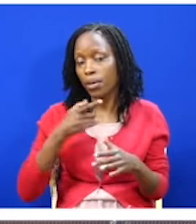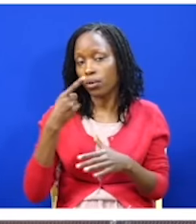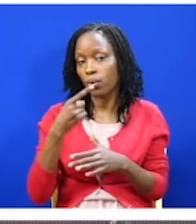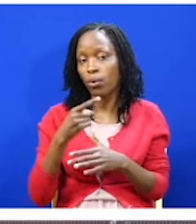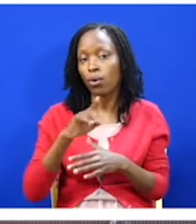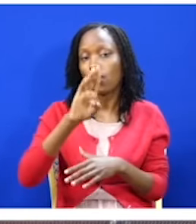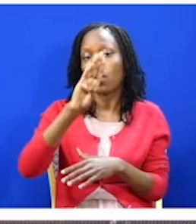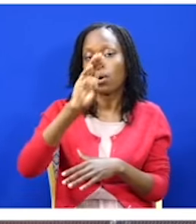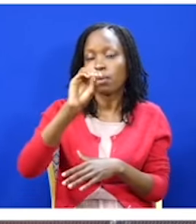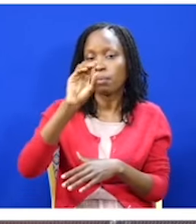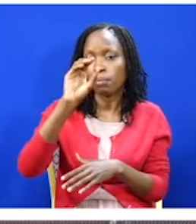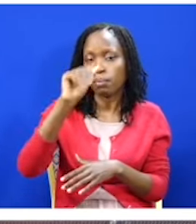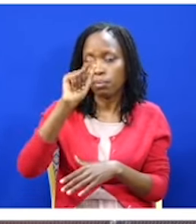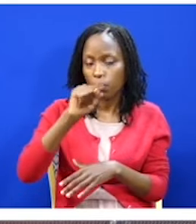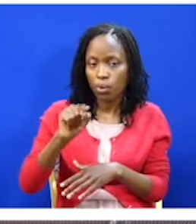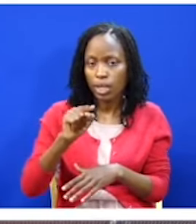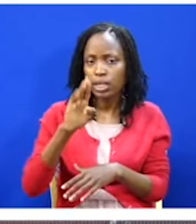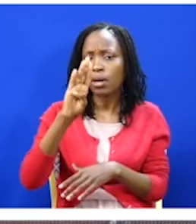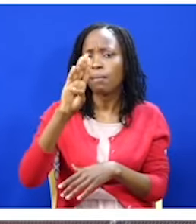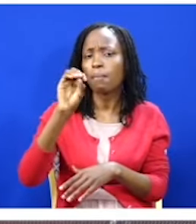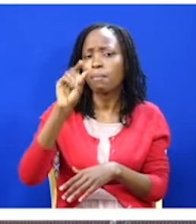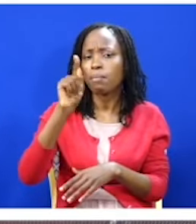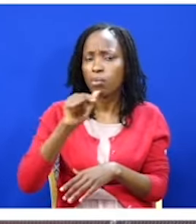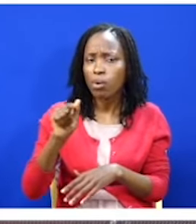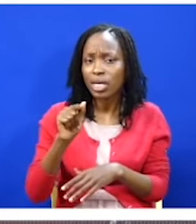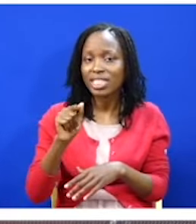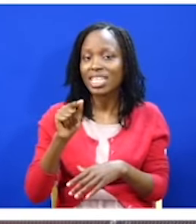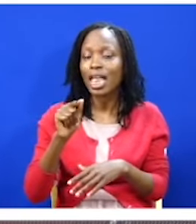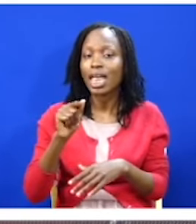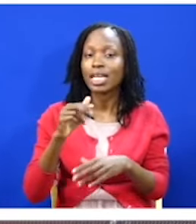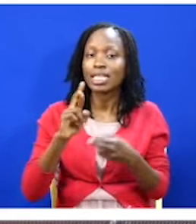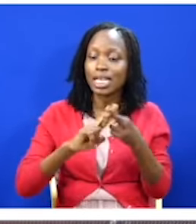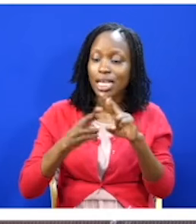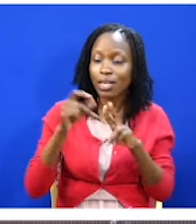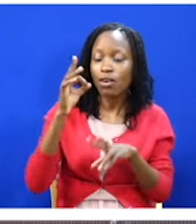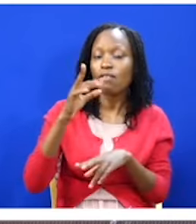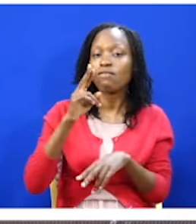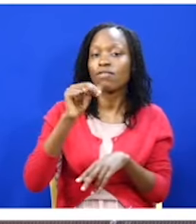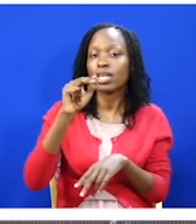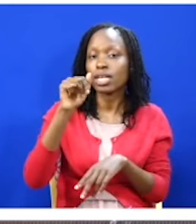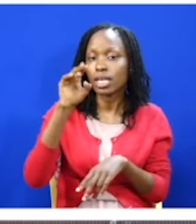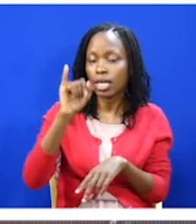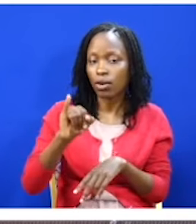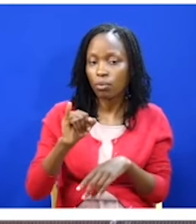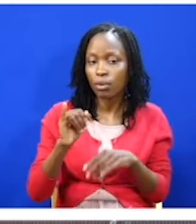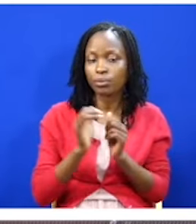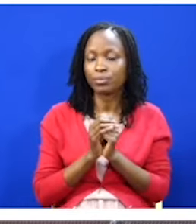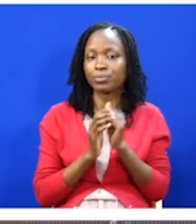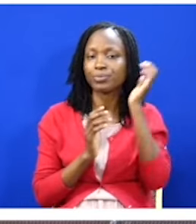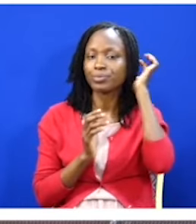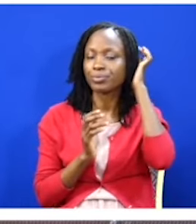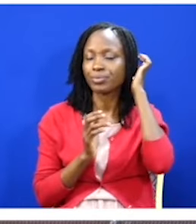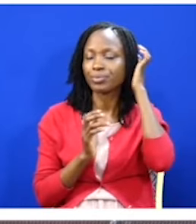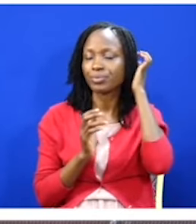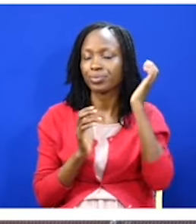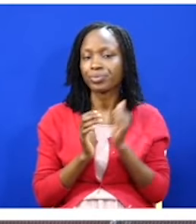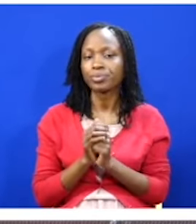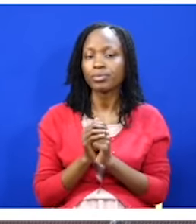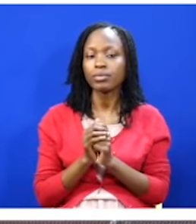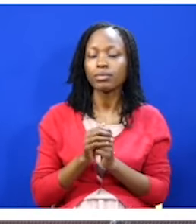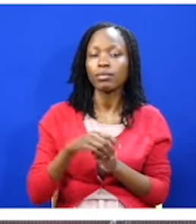relative of Naomi's husband, Elimelech. And in their family, Boaz was what was called a guardian redeemer. This